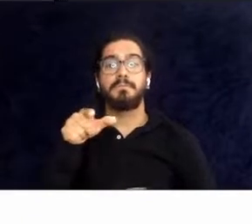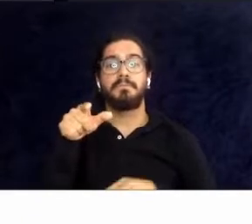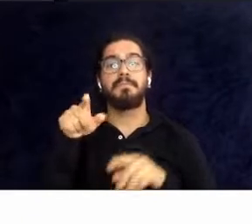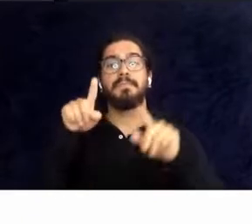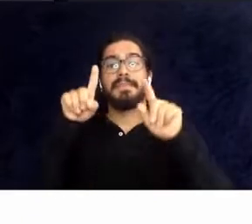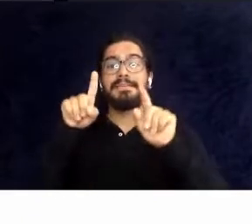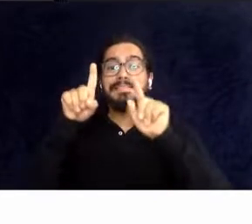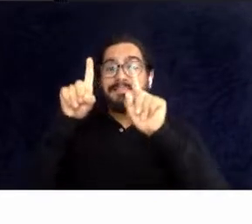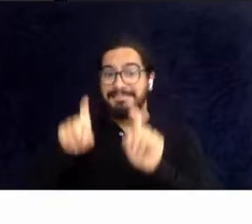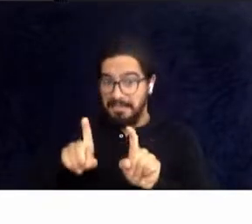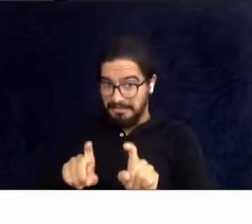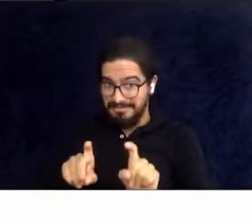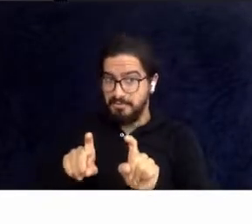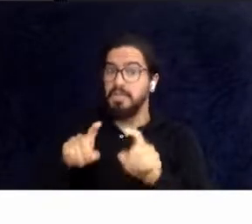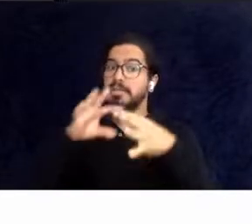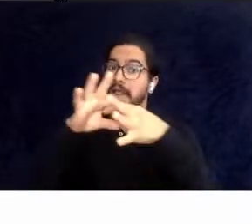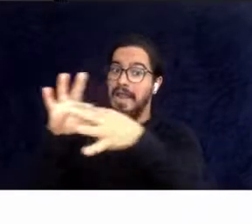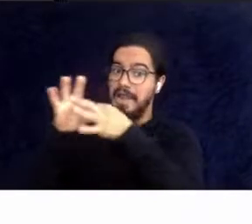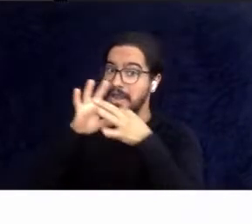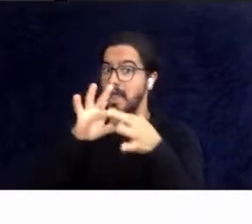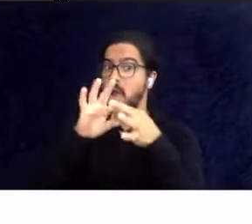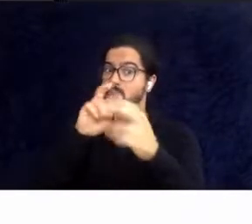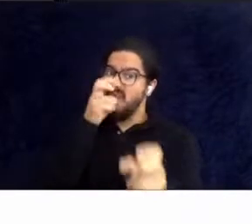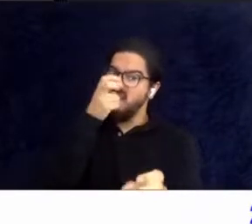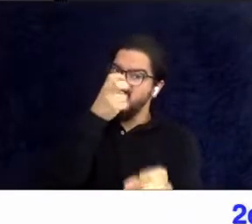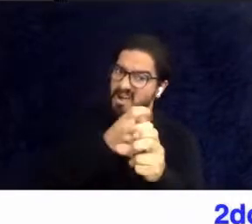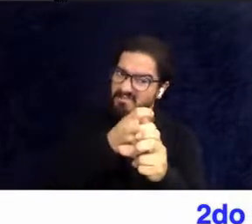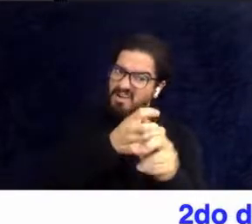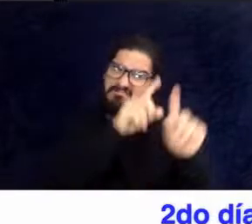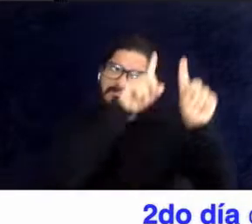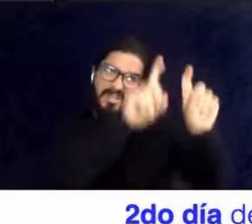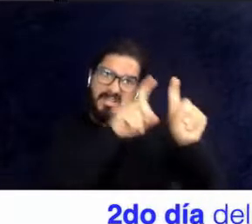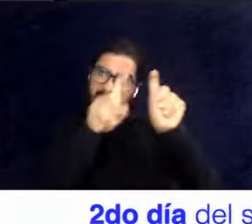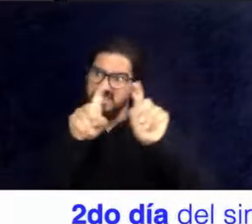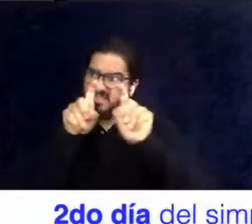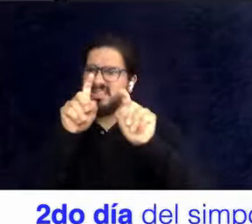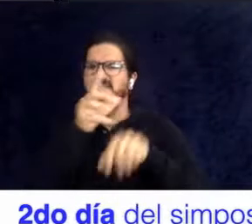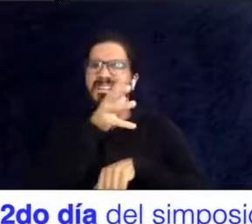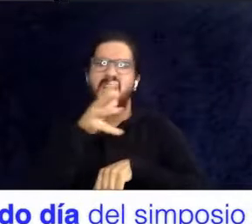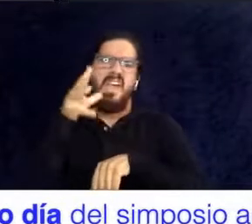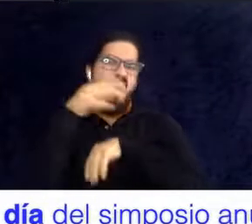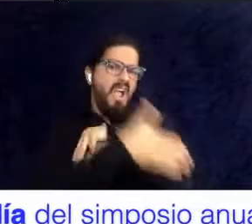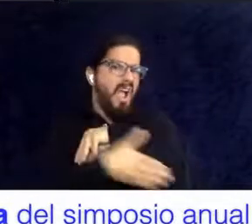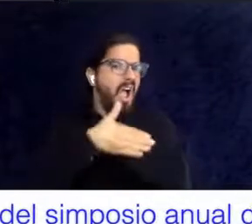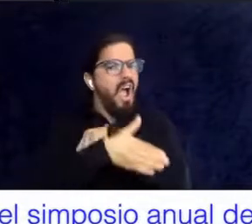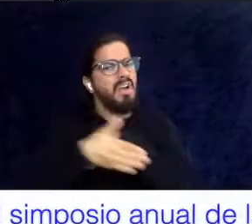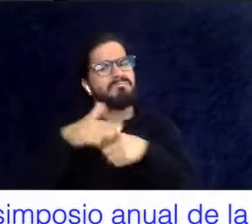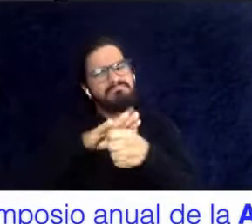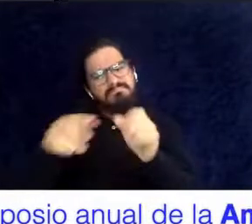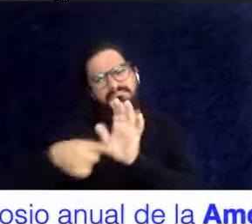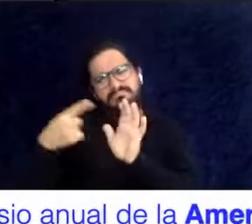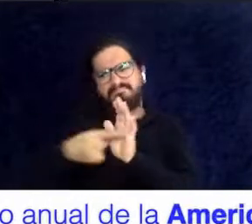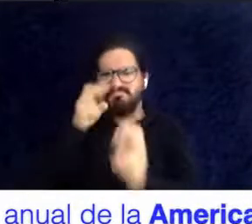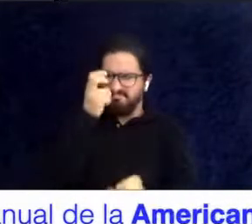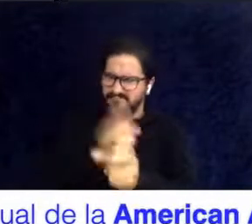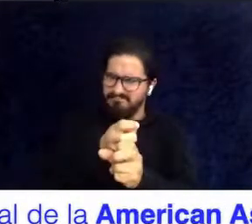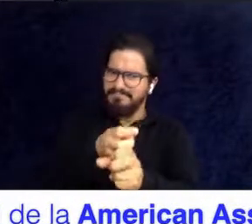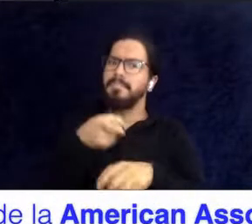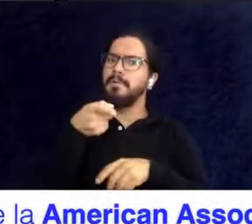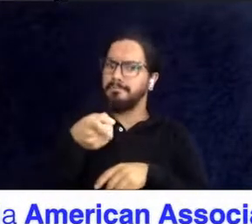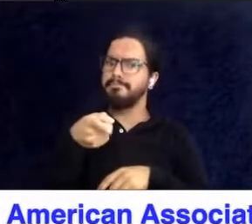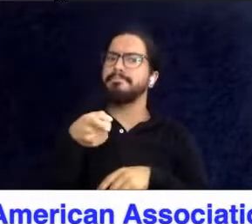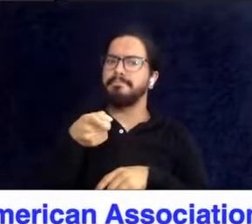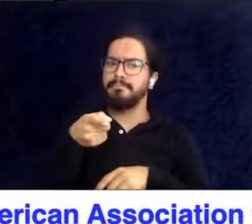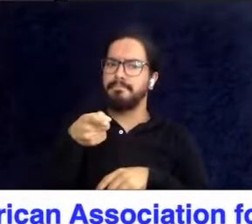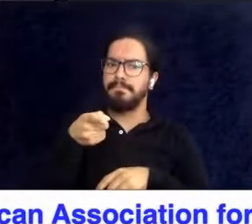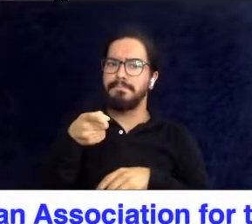networks, difficulty with testing in rural areas, etc. This has been strengthened with WHO now approving next